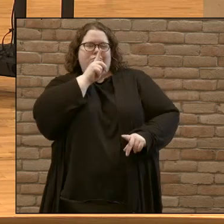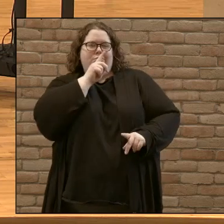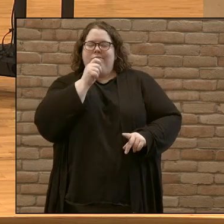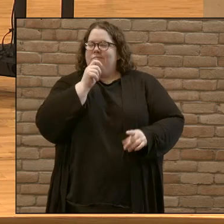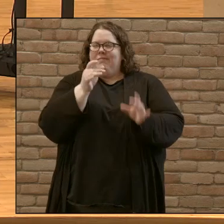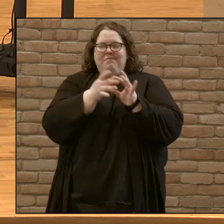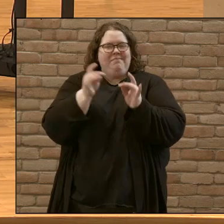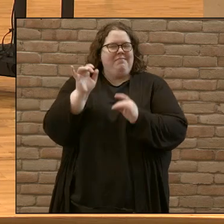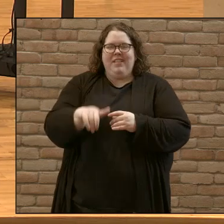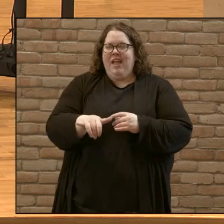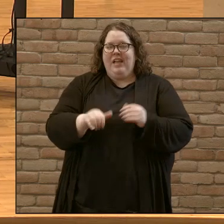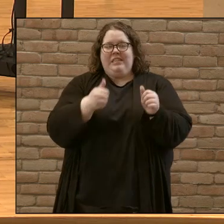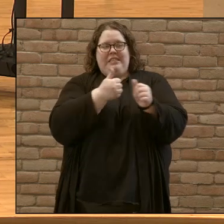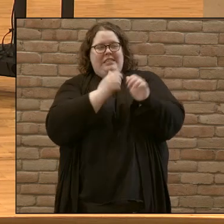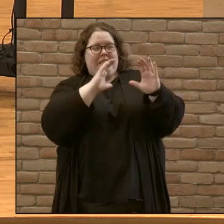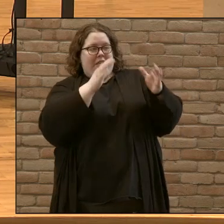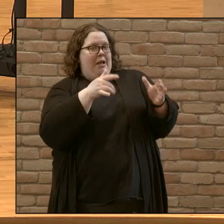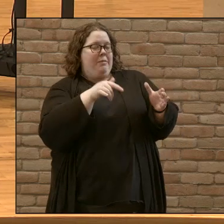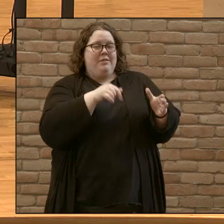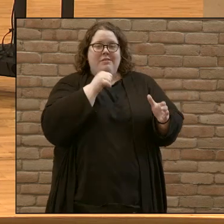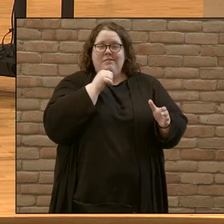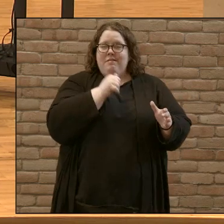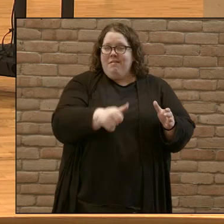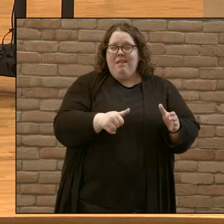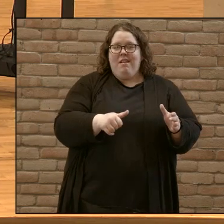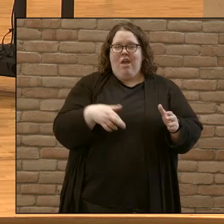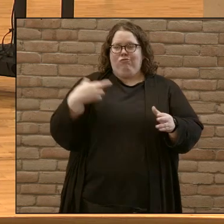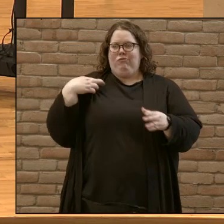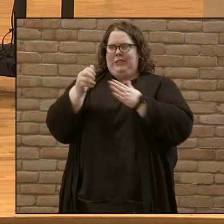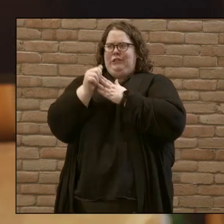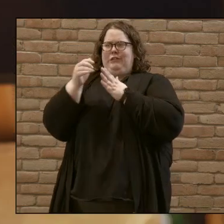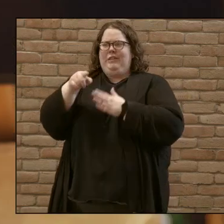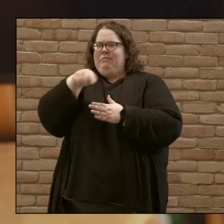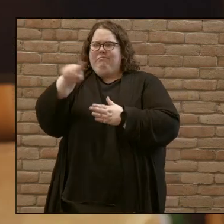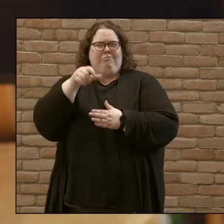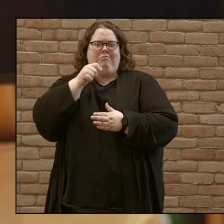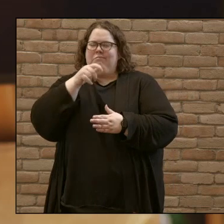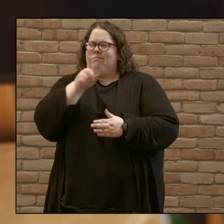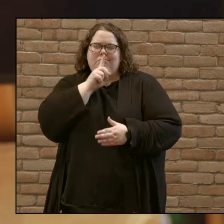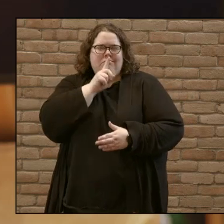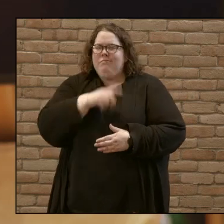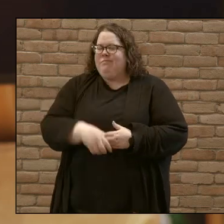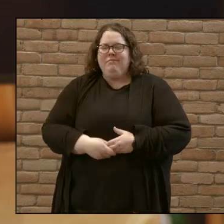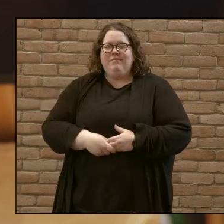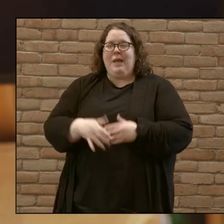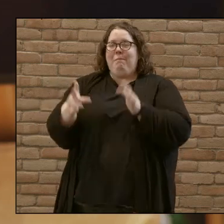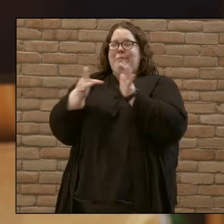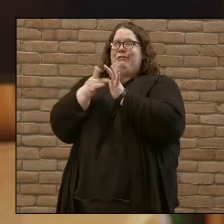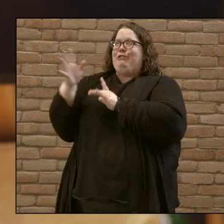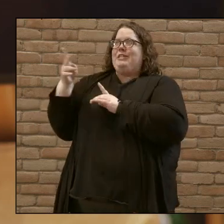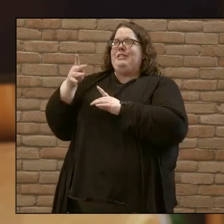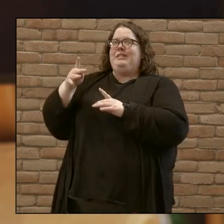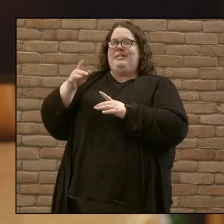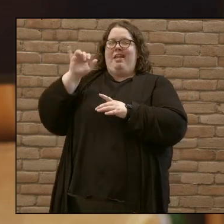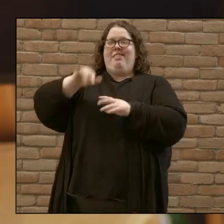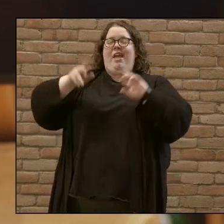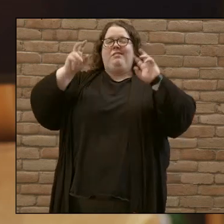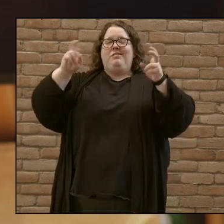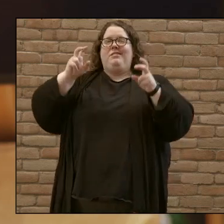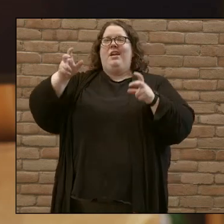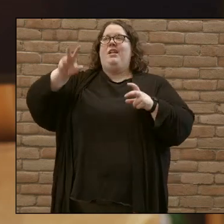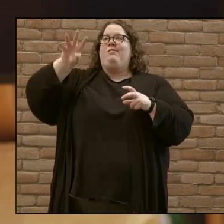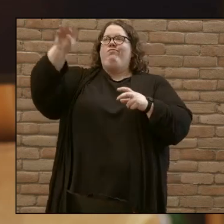disciples don't call him that. The Pharisees certainly don't call him that. Jesus claims this